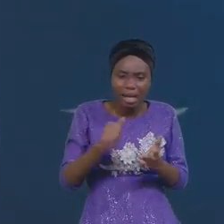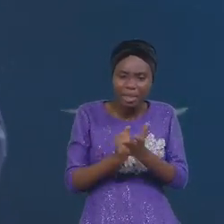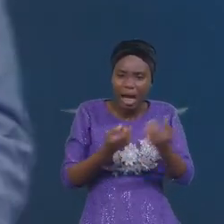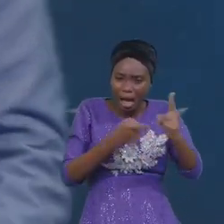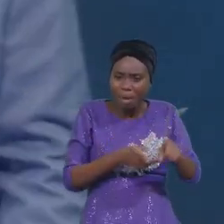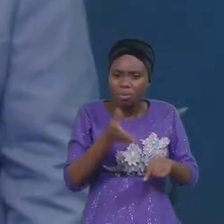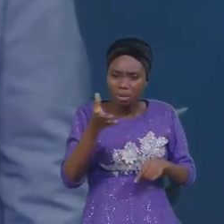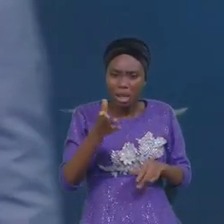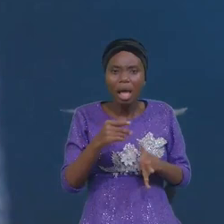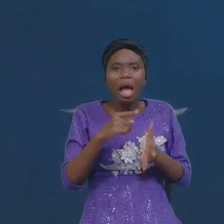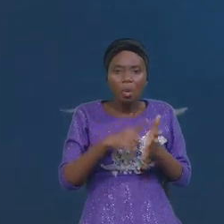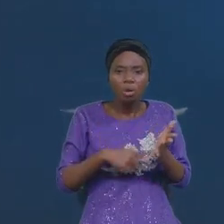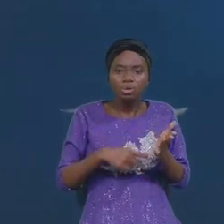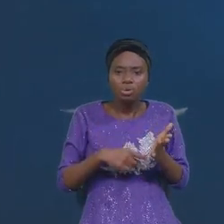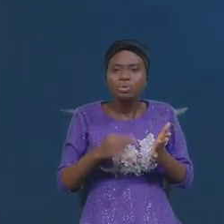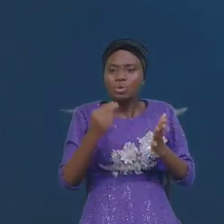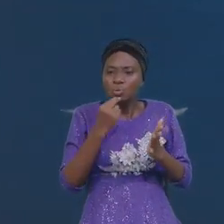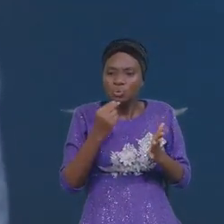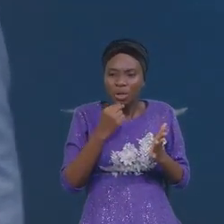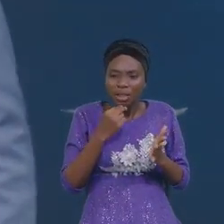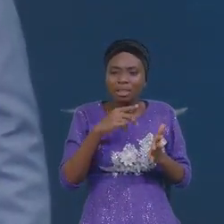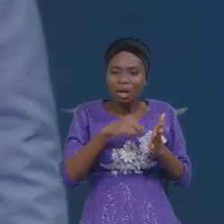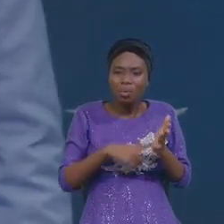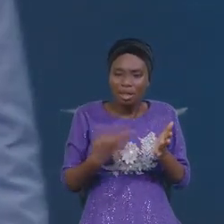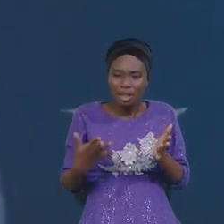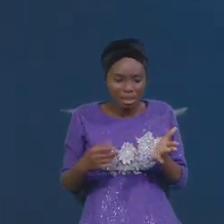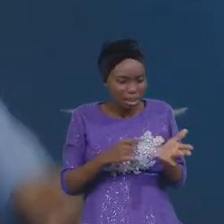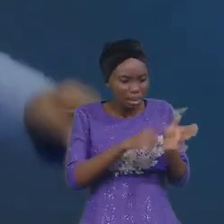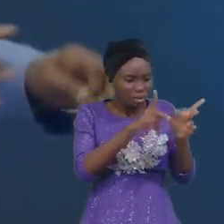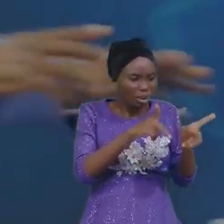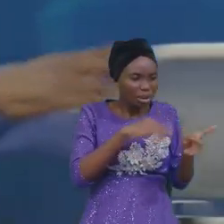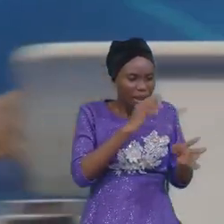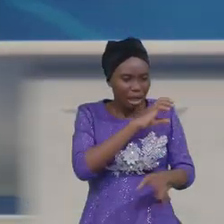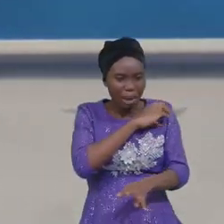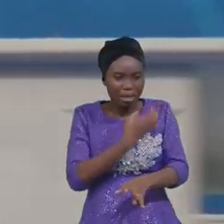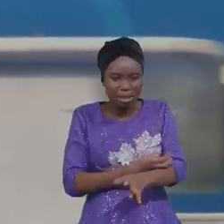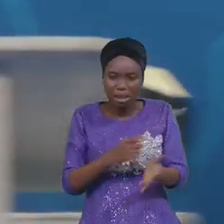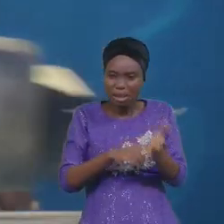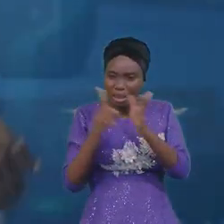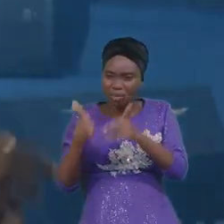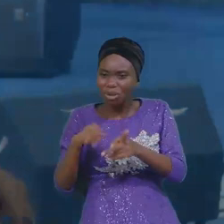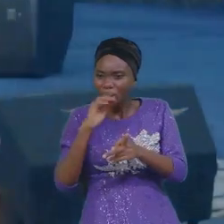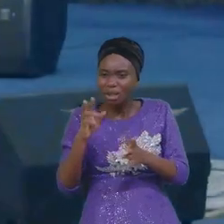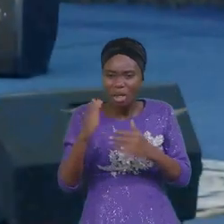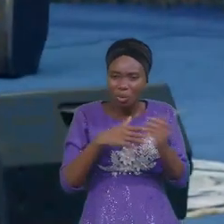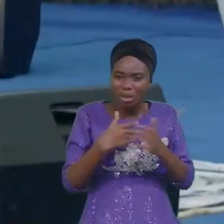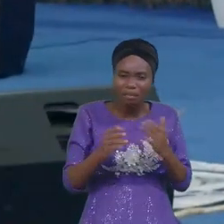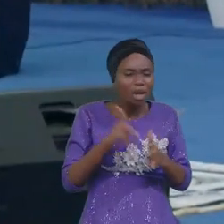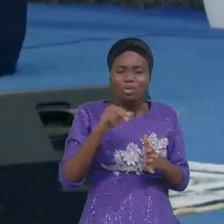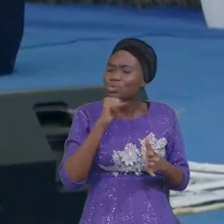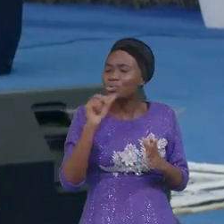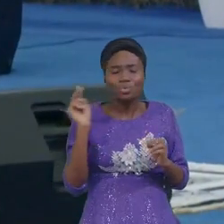What nutrients or what? This one, is this one protein? Is this one carbohydrate? Is this whatever? You don't need all